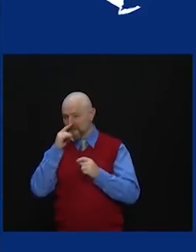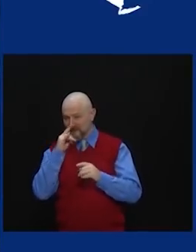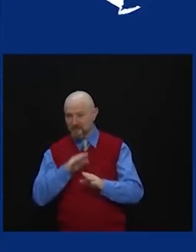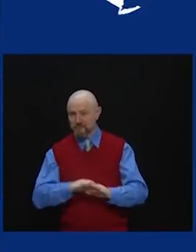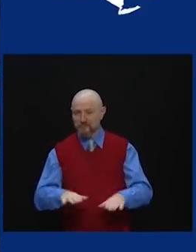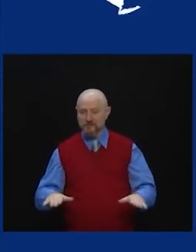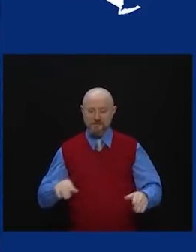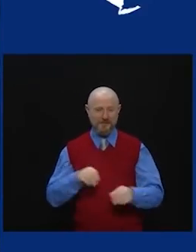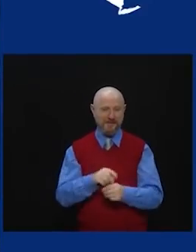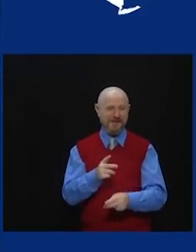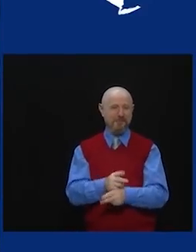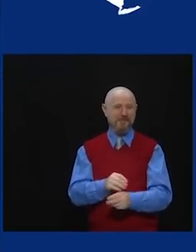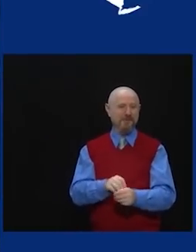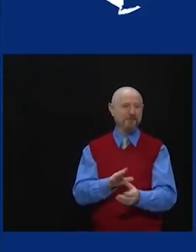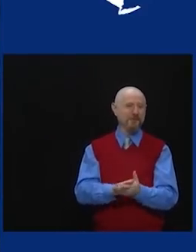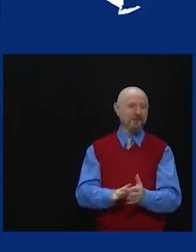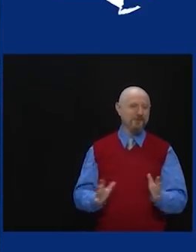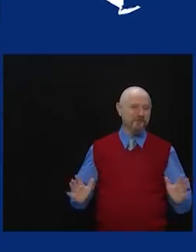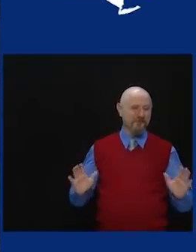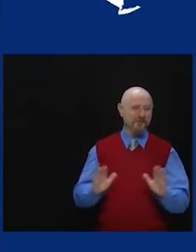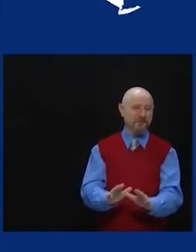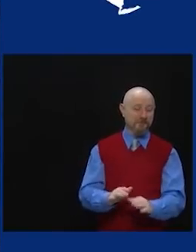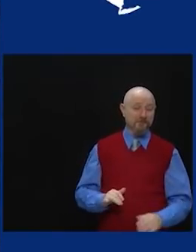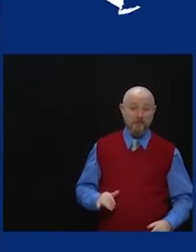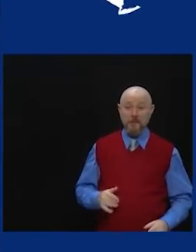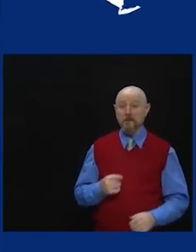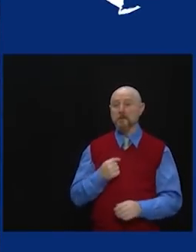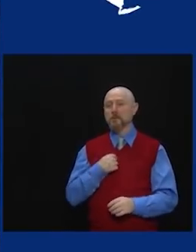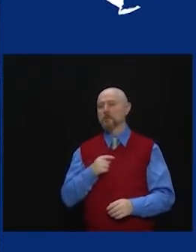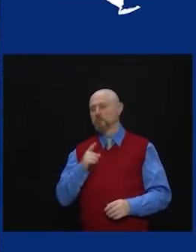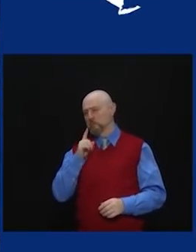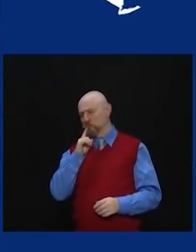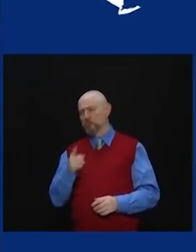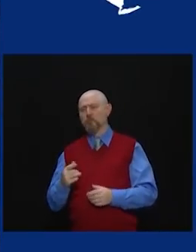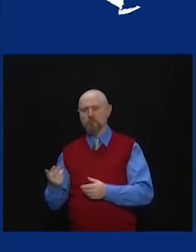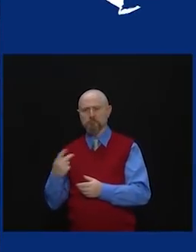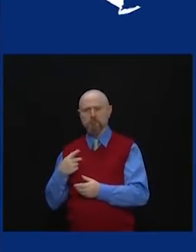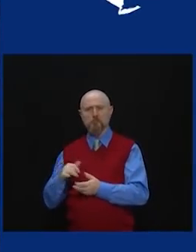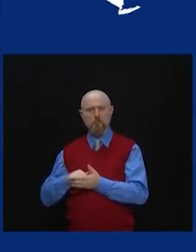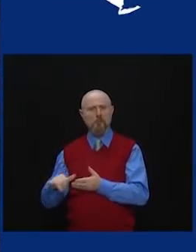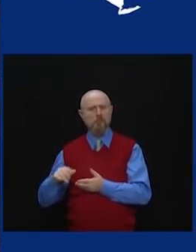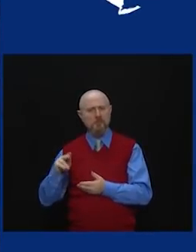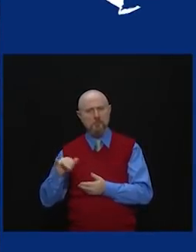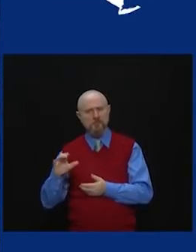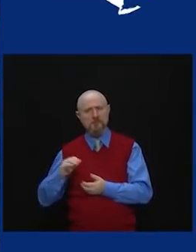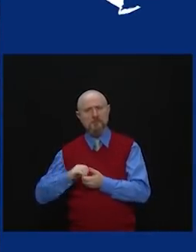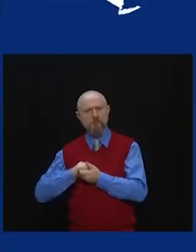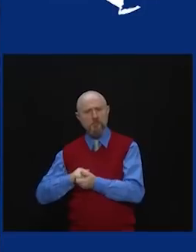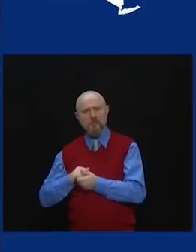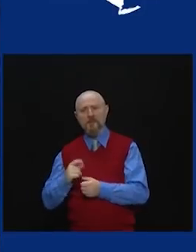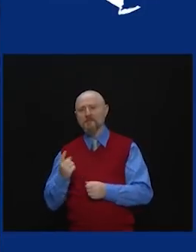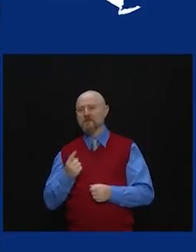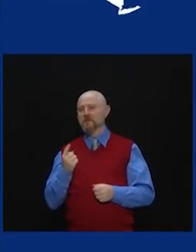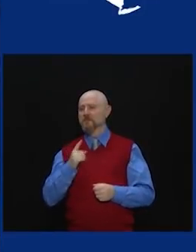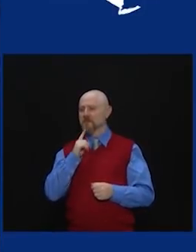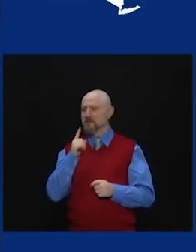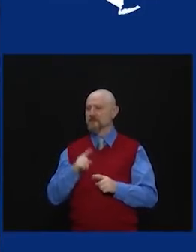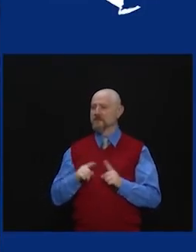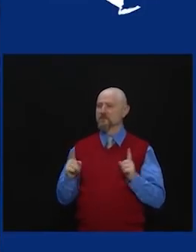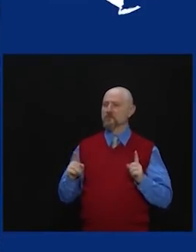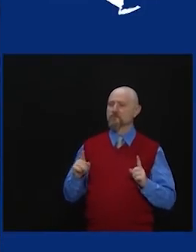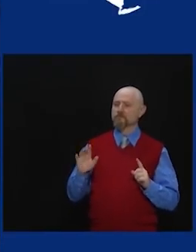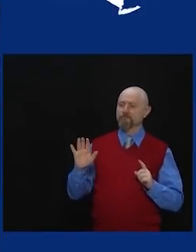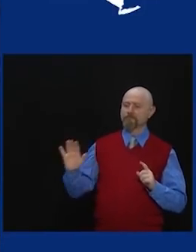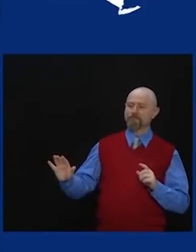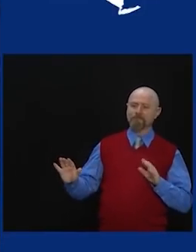are very much in partnership on this, but also I've always said that there is a different dynamic between a